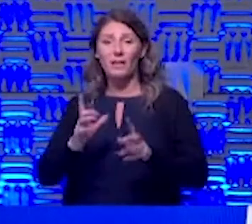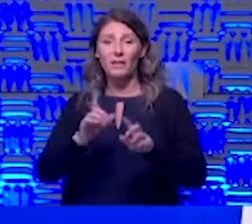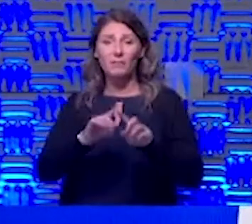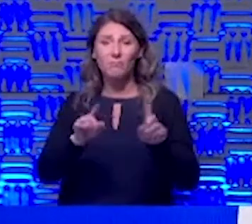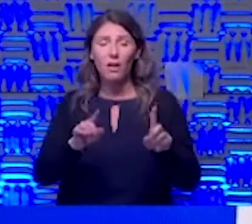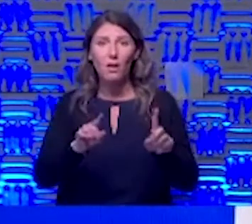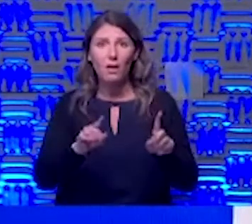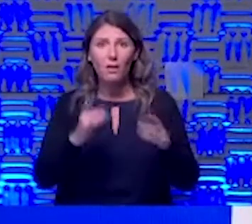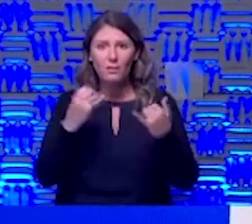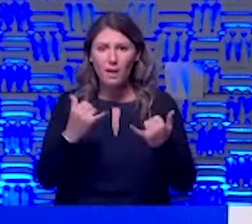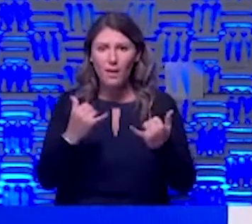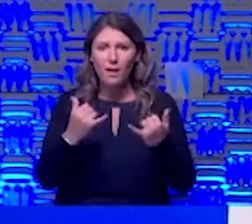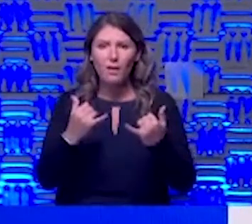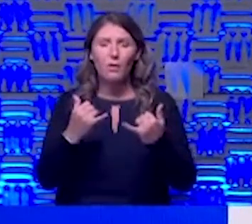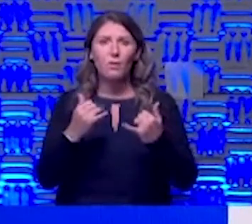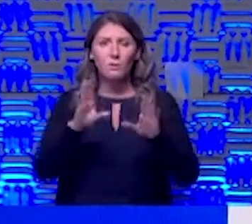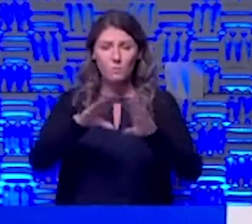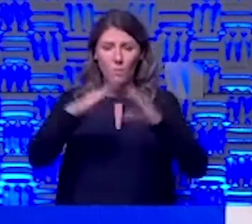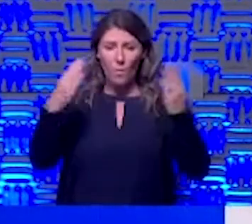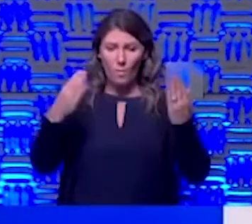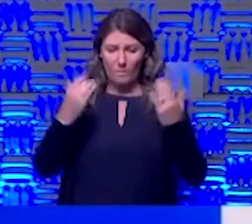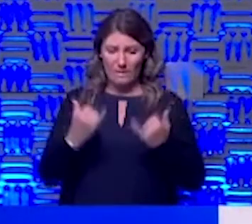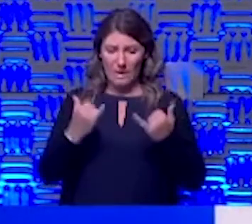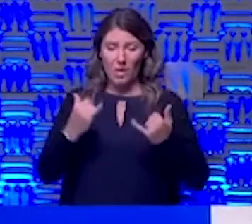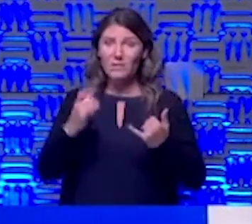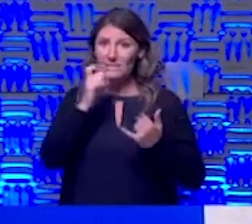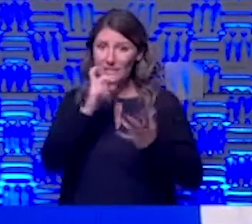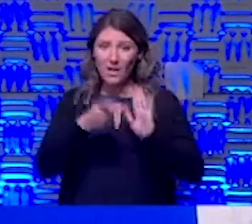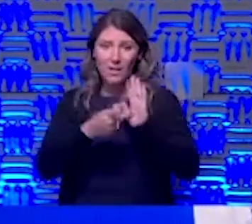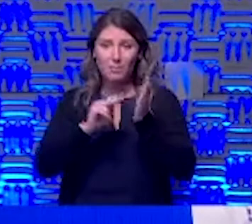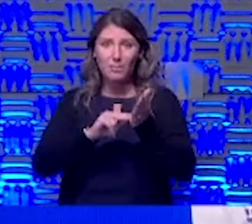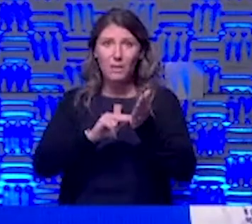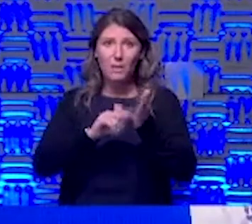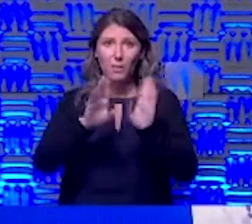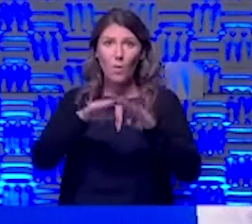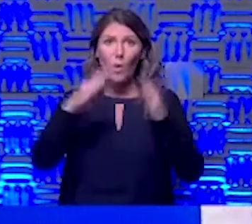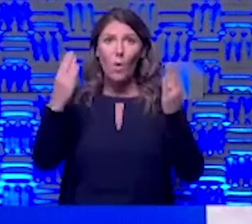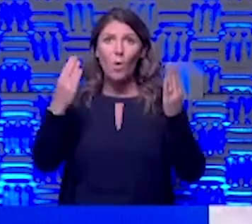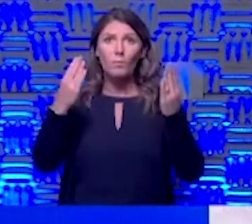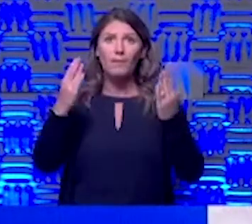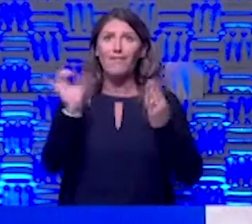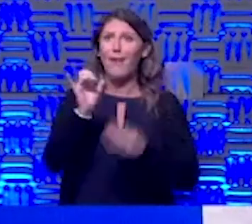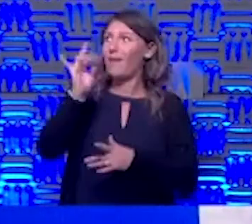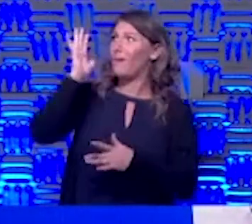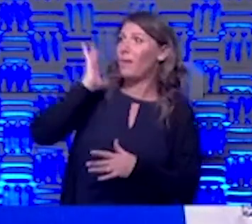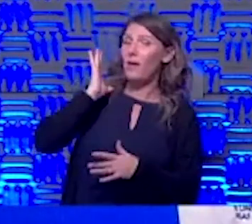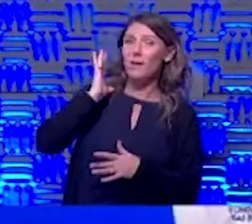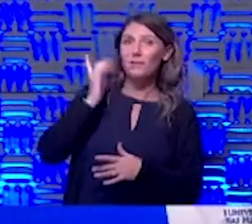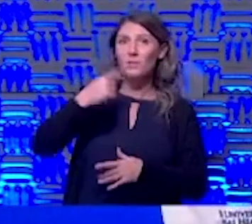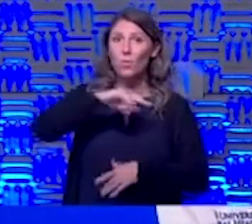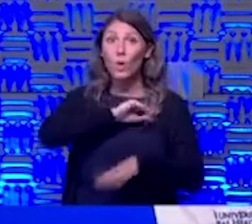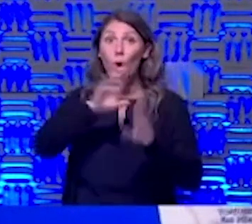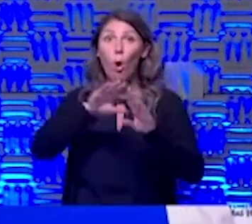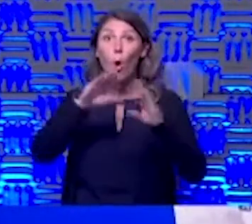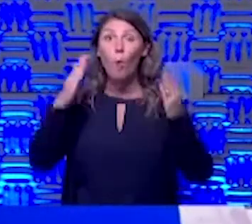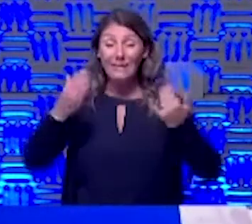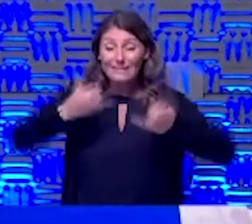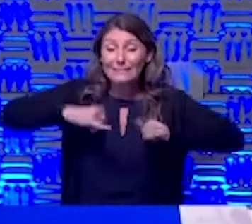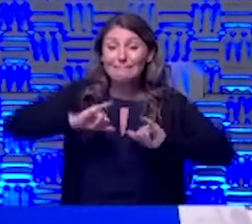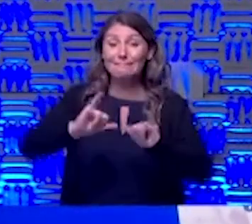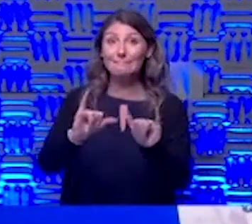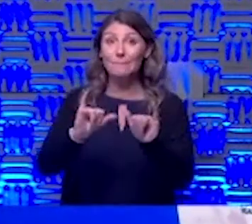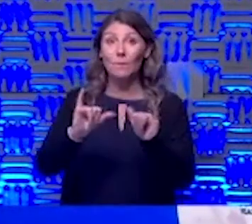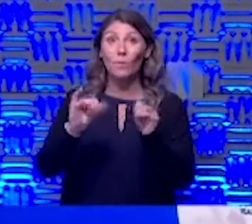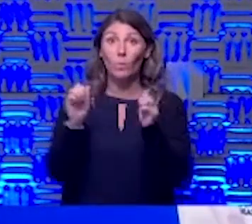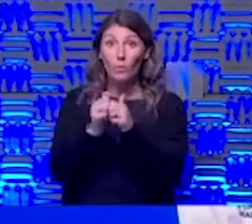okay, even though we are open, it doesn't mean we're reopening back to the past. We're reopening to Corona. That's how we have to think